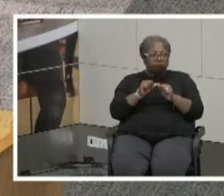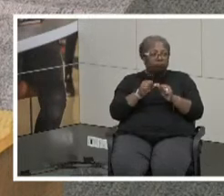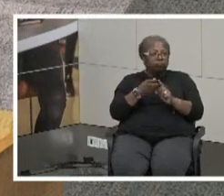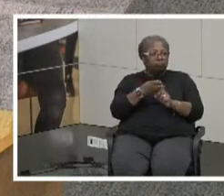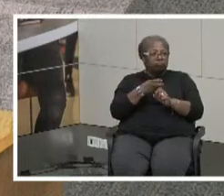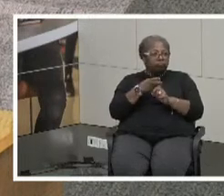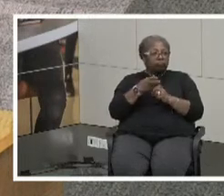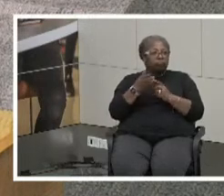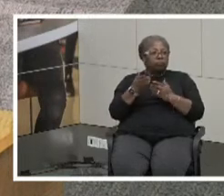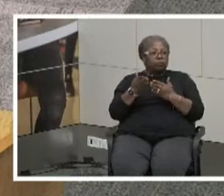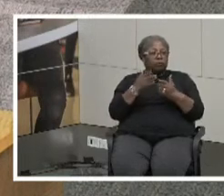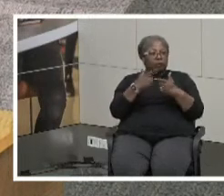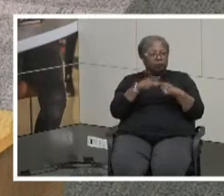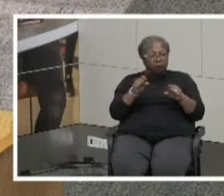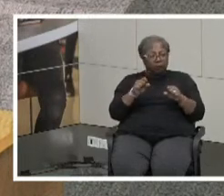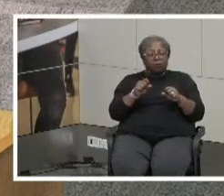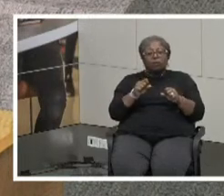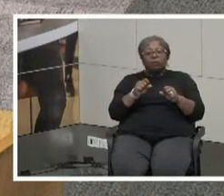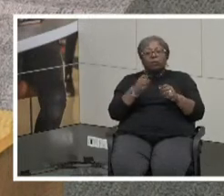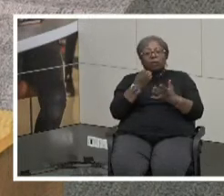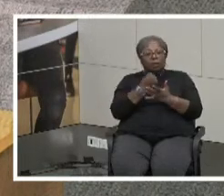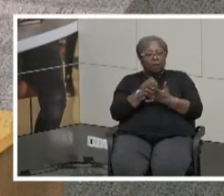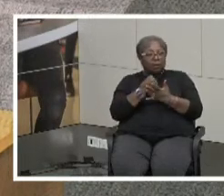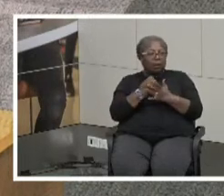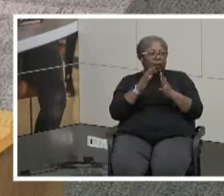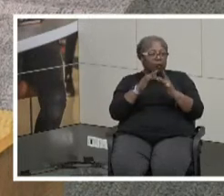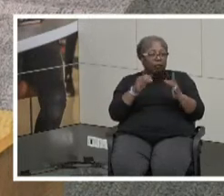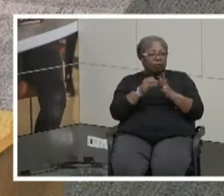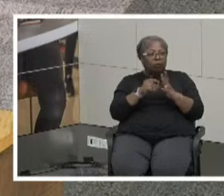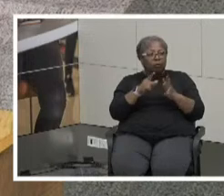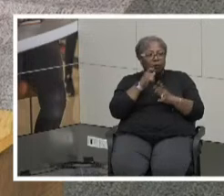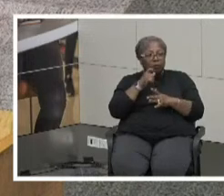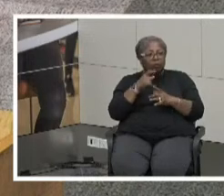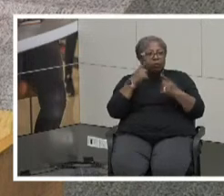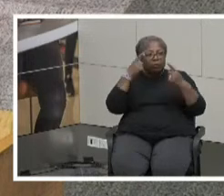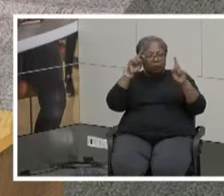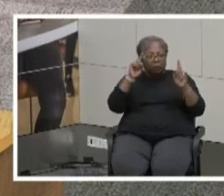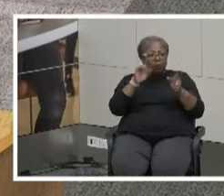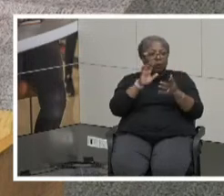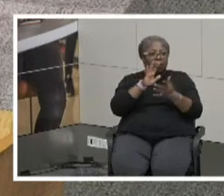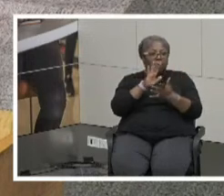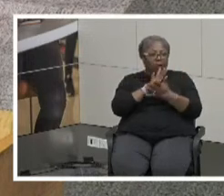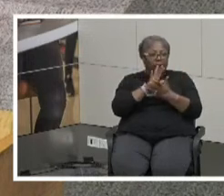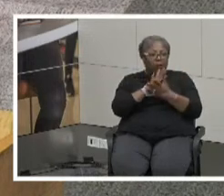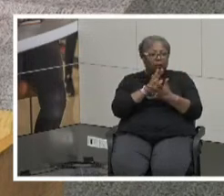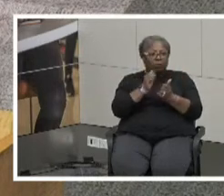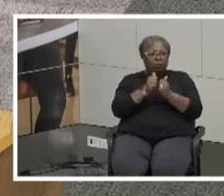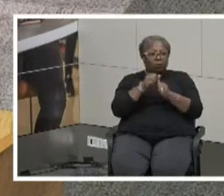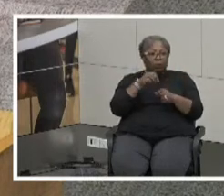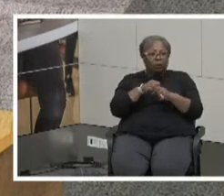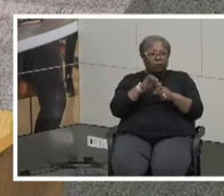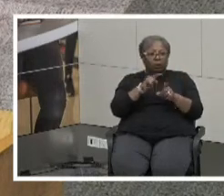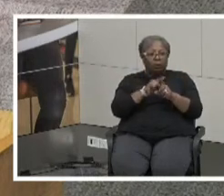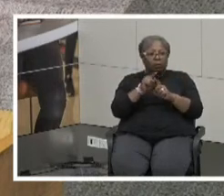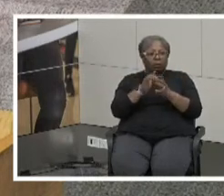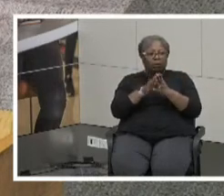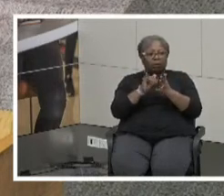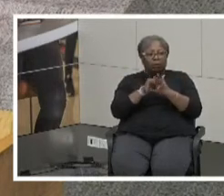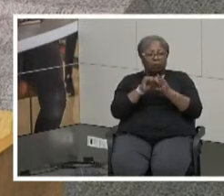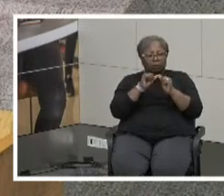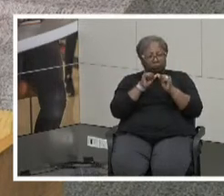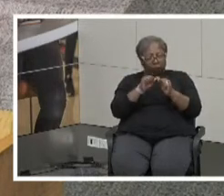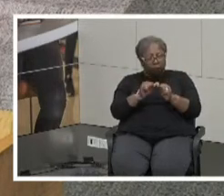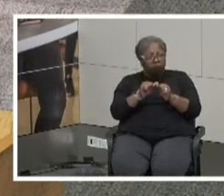the linguistically and economically diverse mix of students who succeed academically within it I also ask that you further